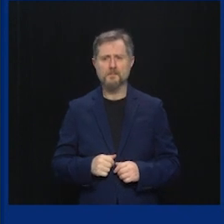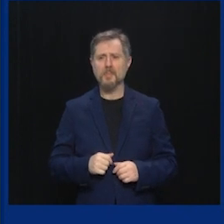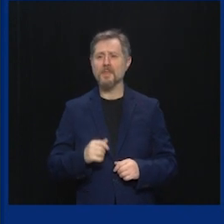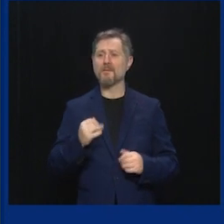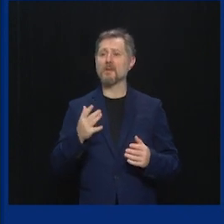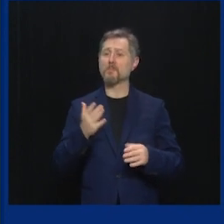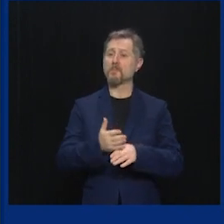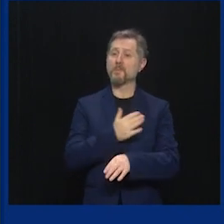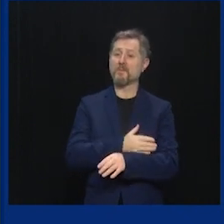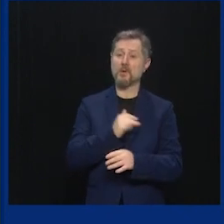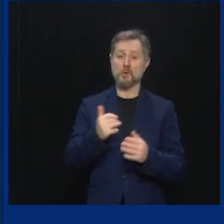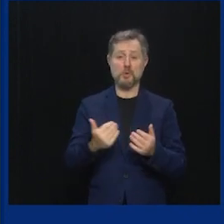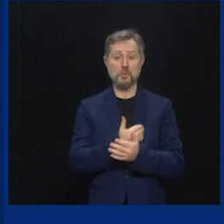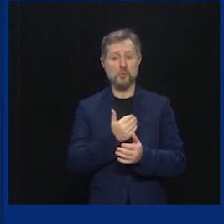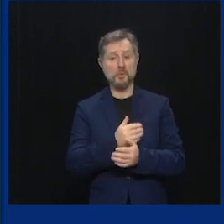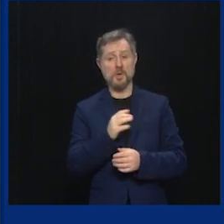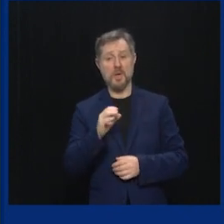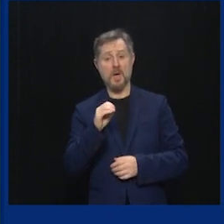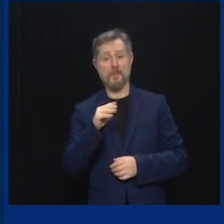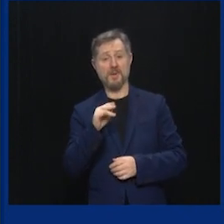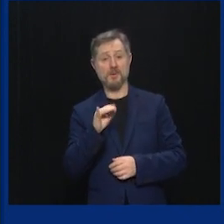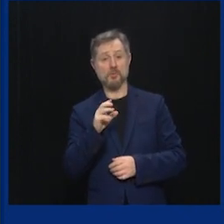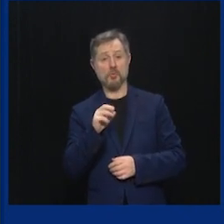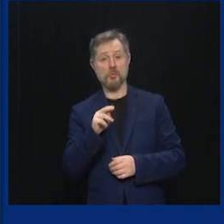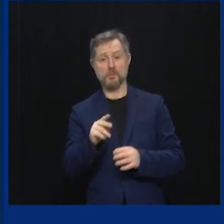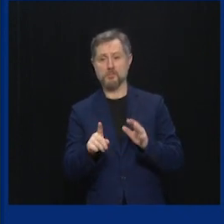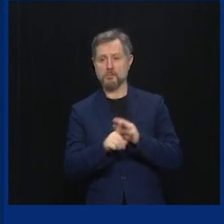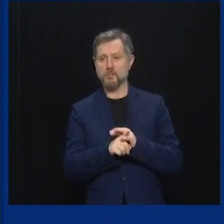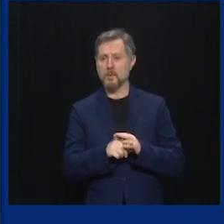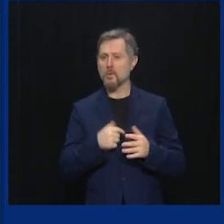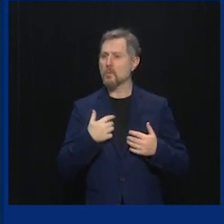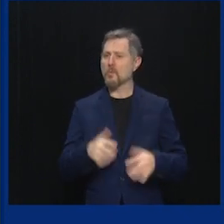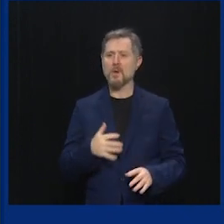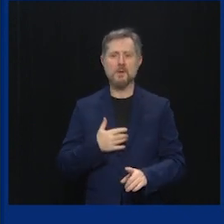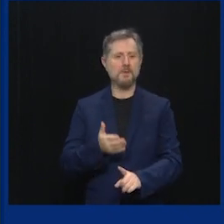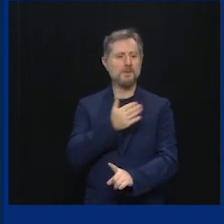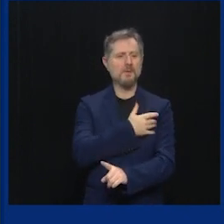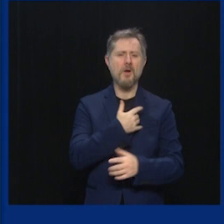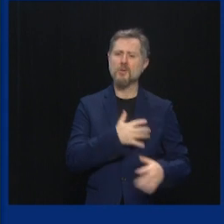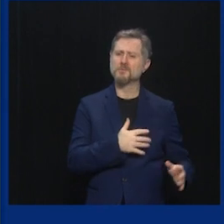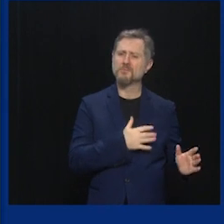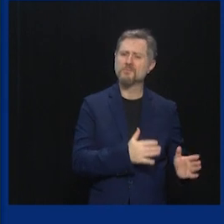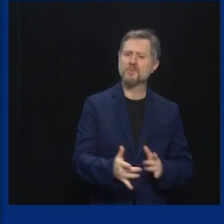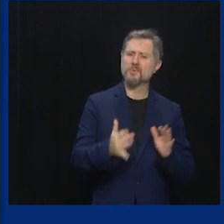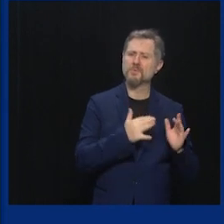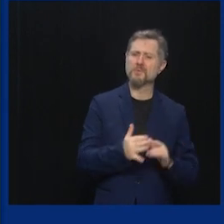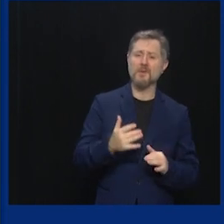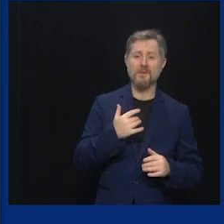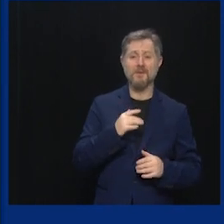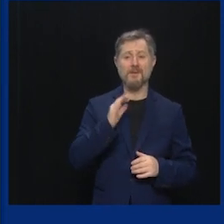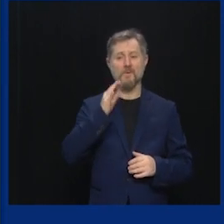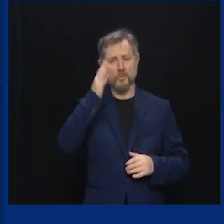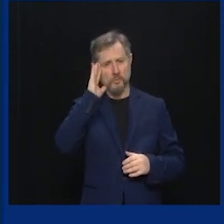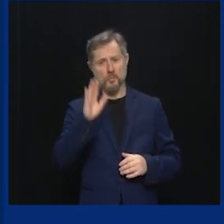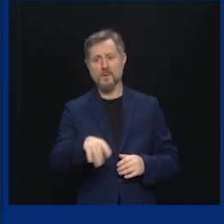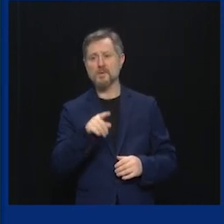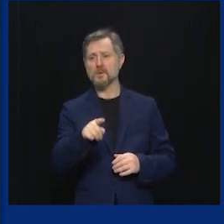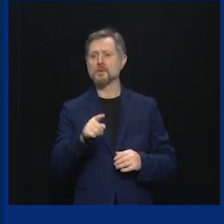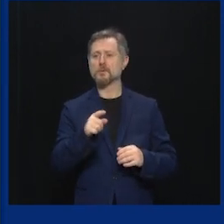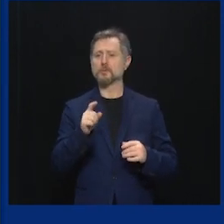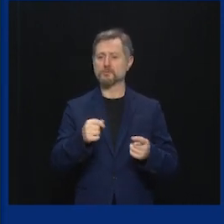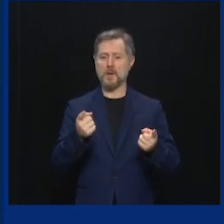variant showed up on the scene, because we knew, and I've been talking about this for weeks, only a month, we knew this winter spike could happen. And